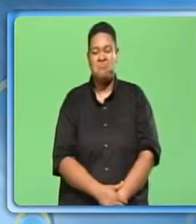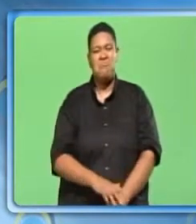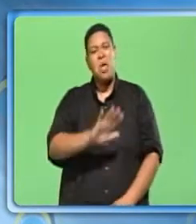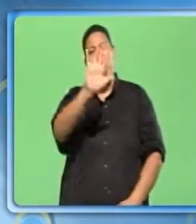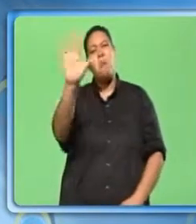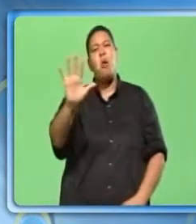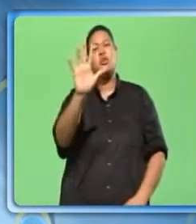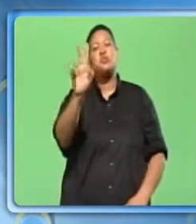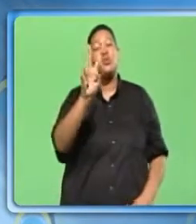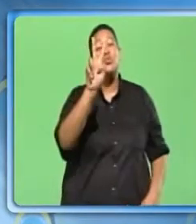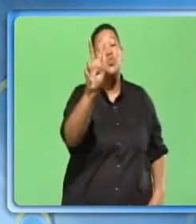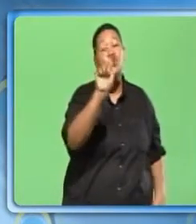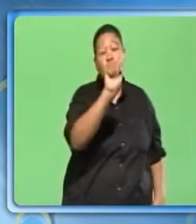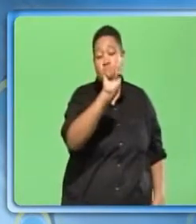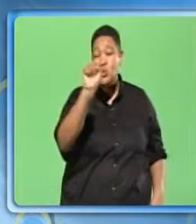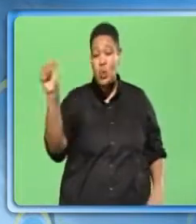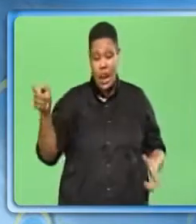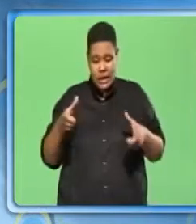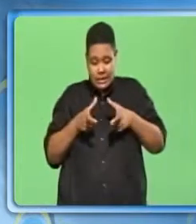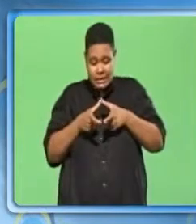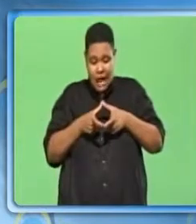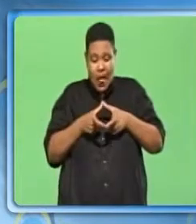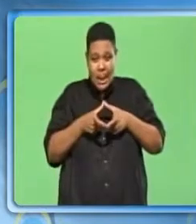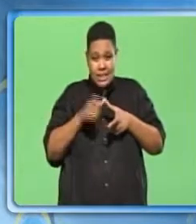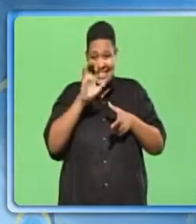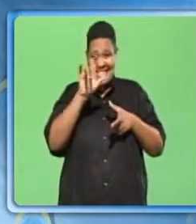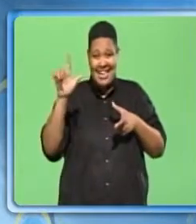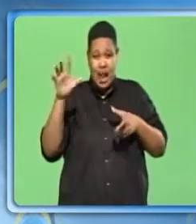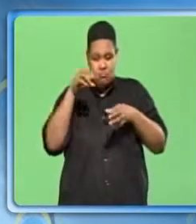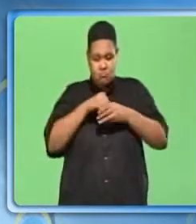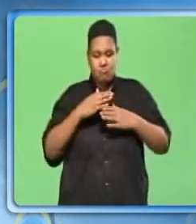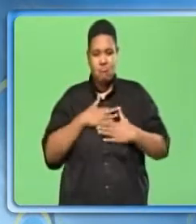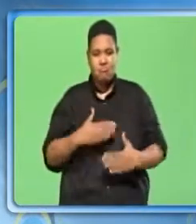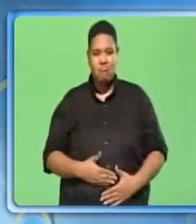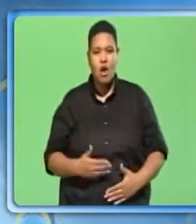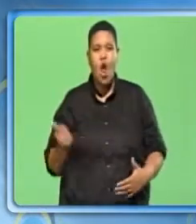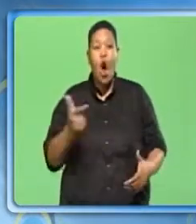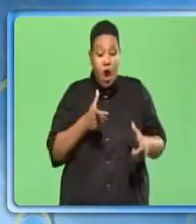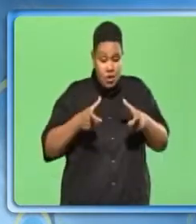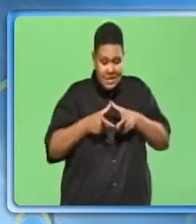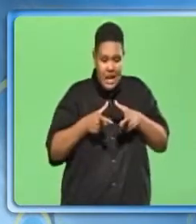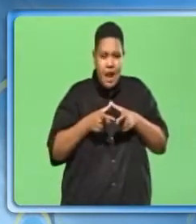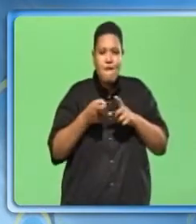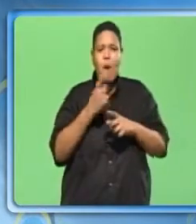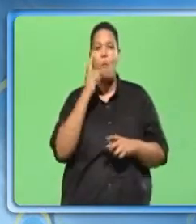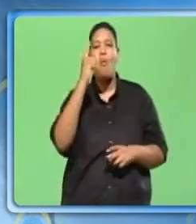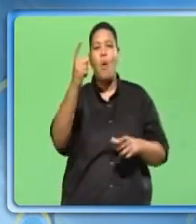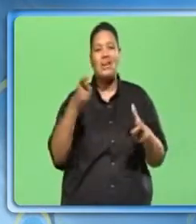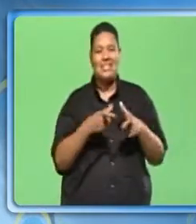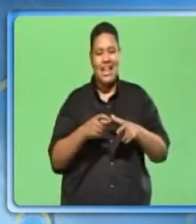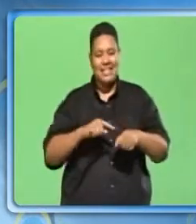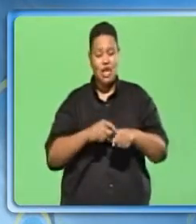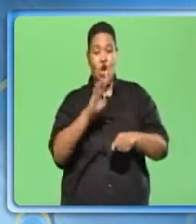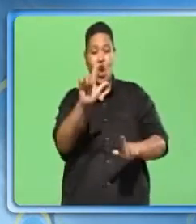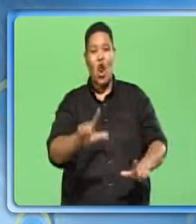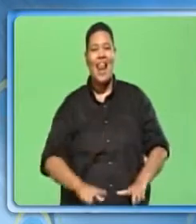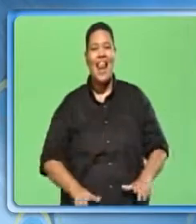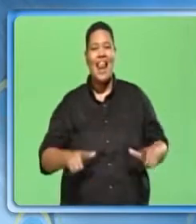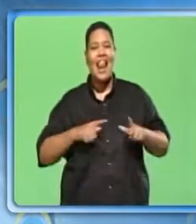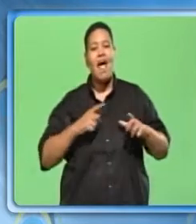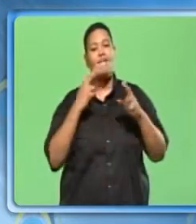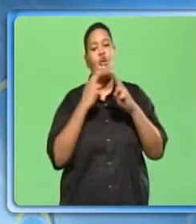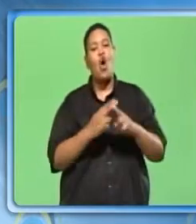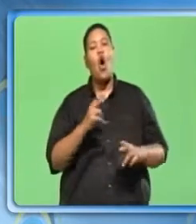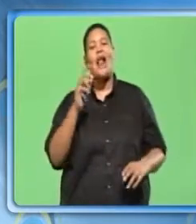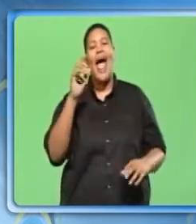approximately 2 trillion cells make up the body. All of these cells derived from a single cell at the start of your life as a